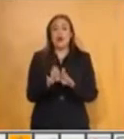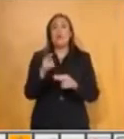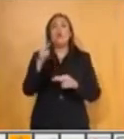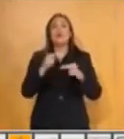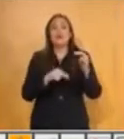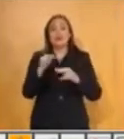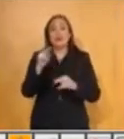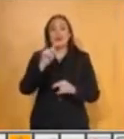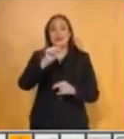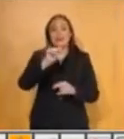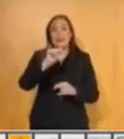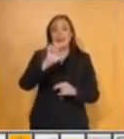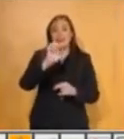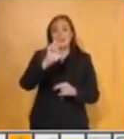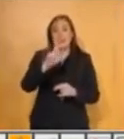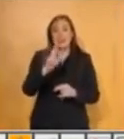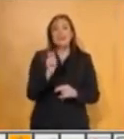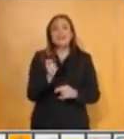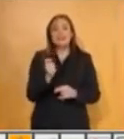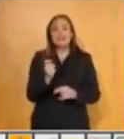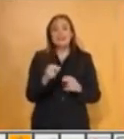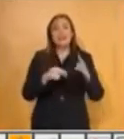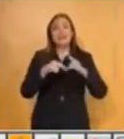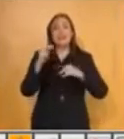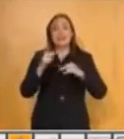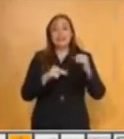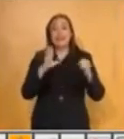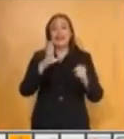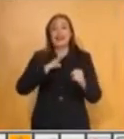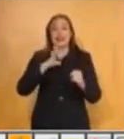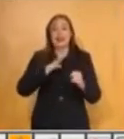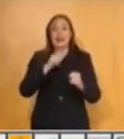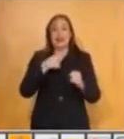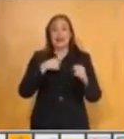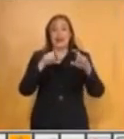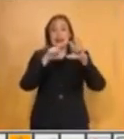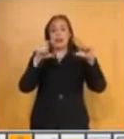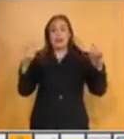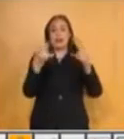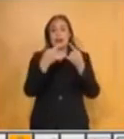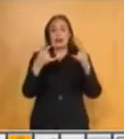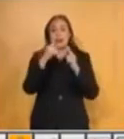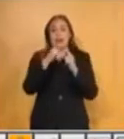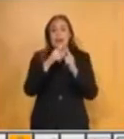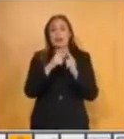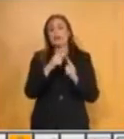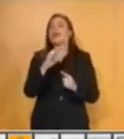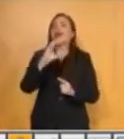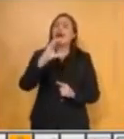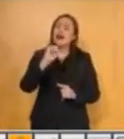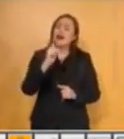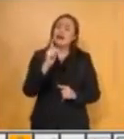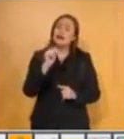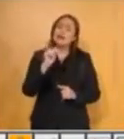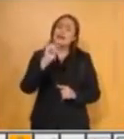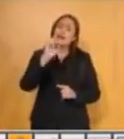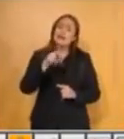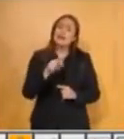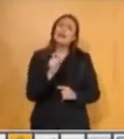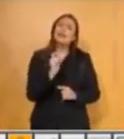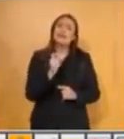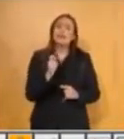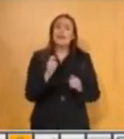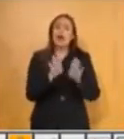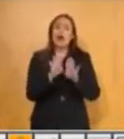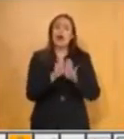llamar tier al nivel que hay en una tira cómica. Then we have the caption. Captions are spaces in which the